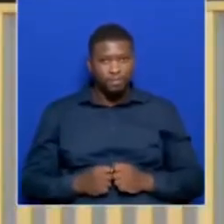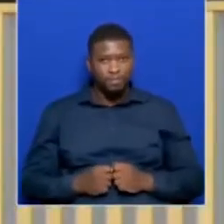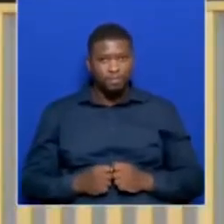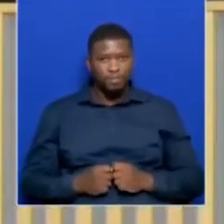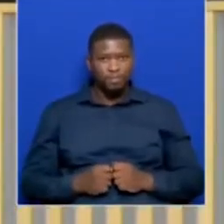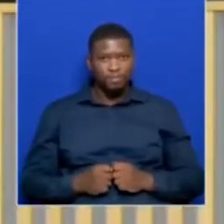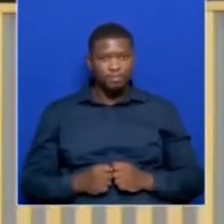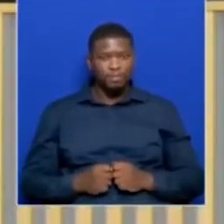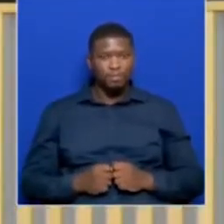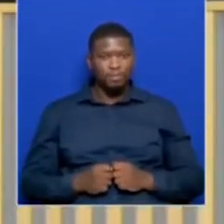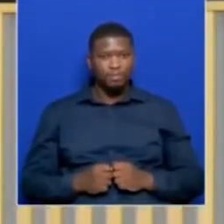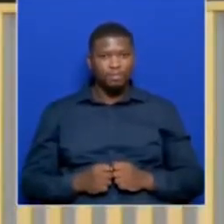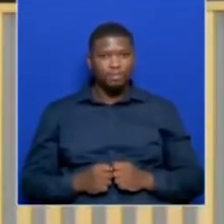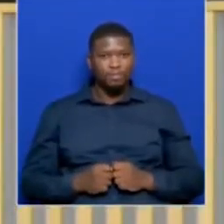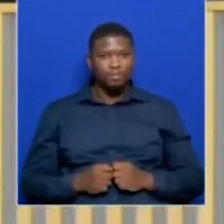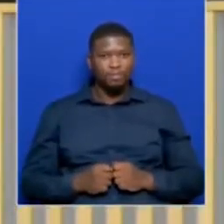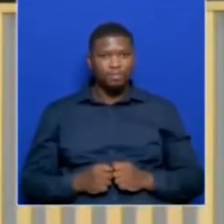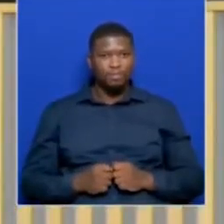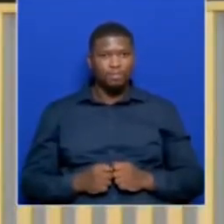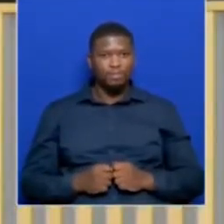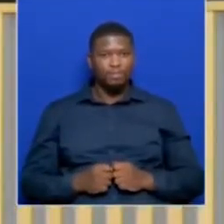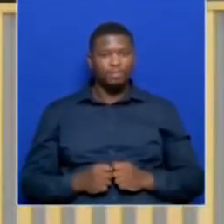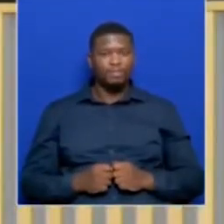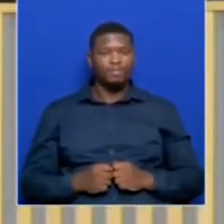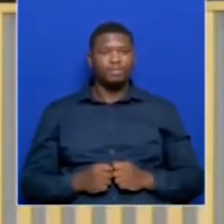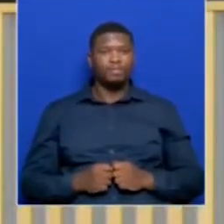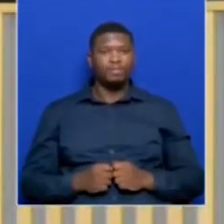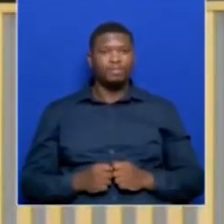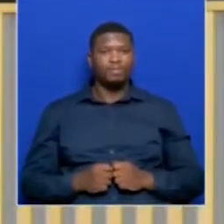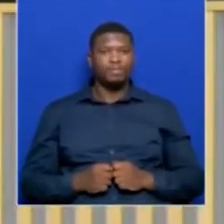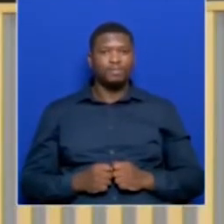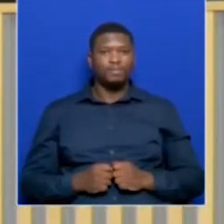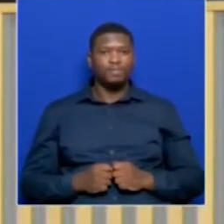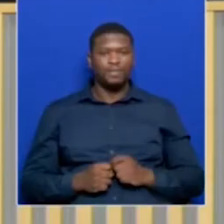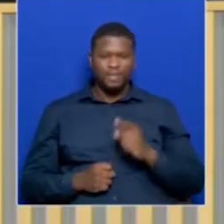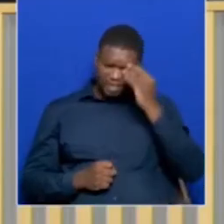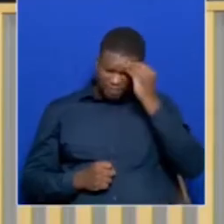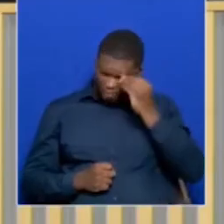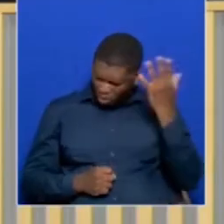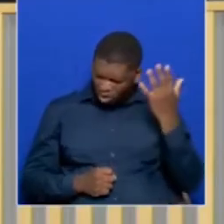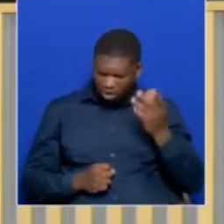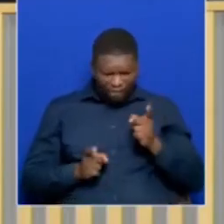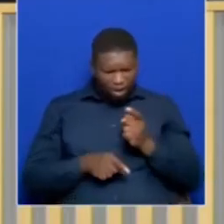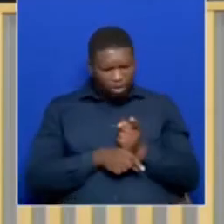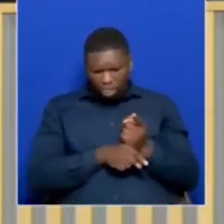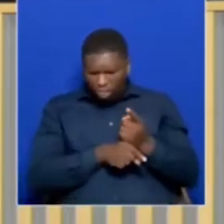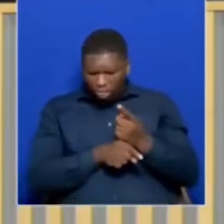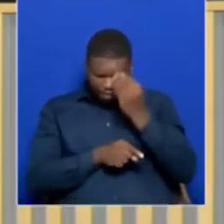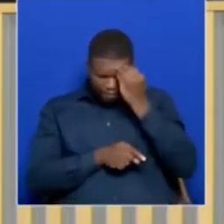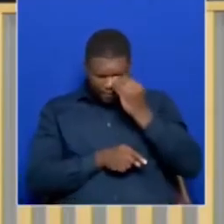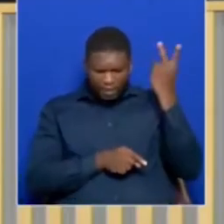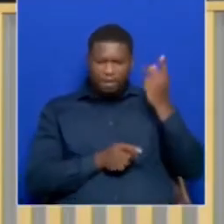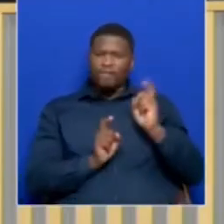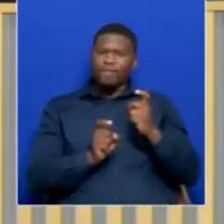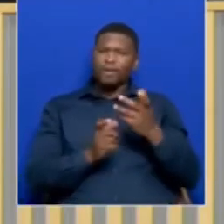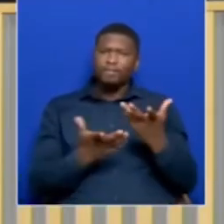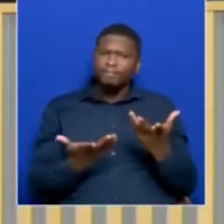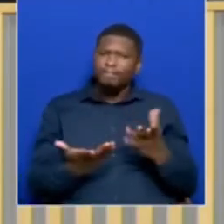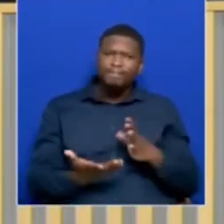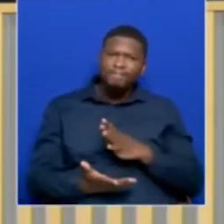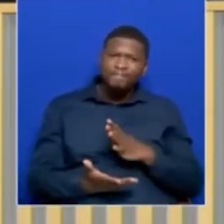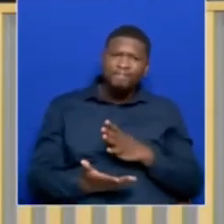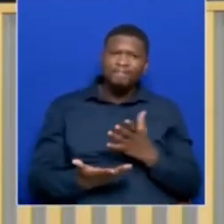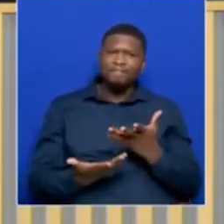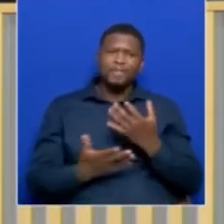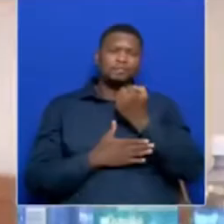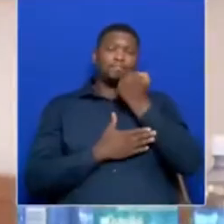You I must have forgotten within seconds. Mr. Law. My Oh. apologies. No, I